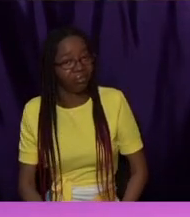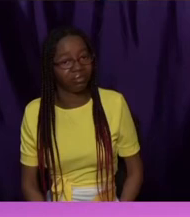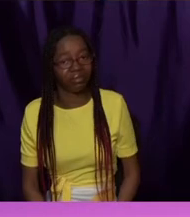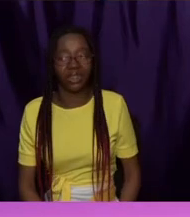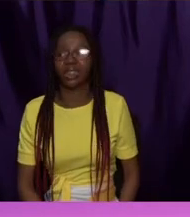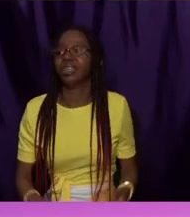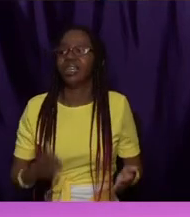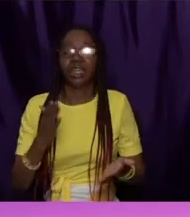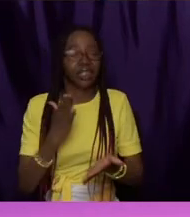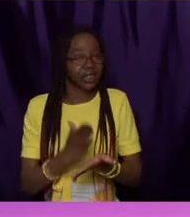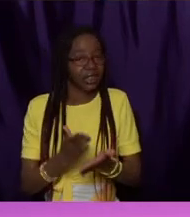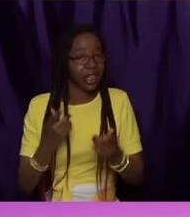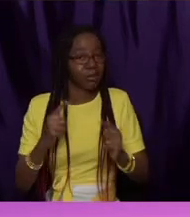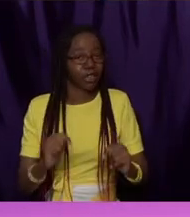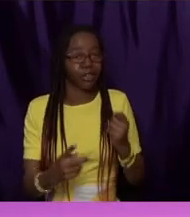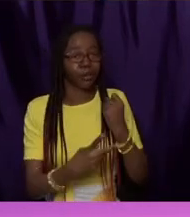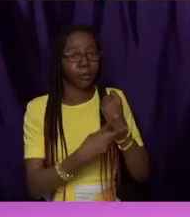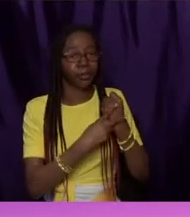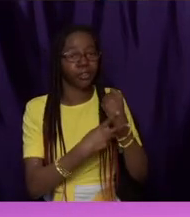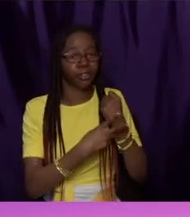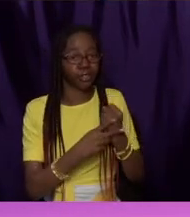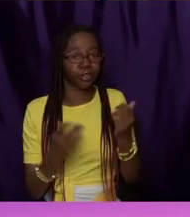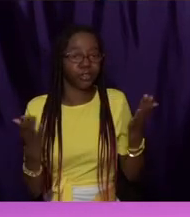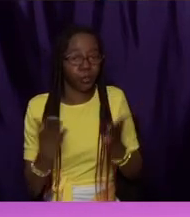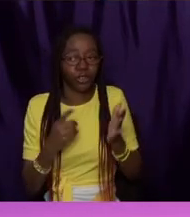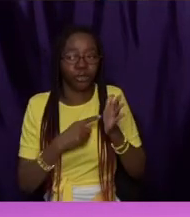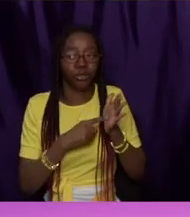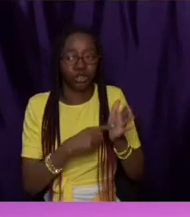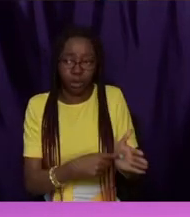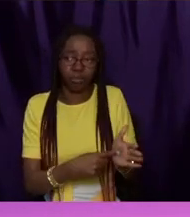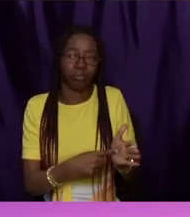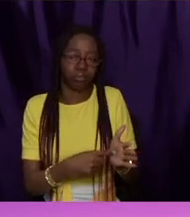and stop trying to preserve what you present.